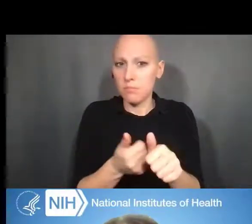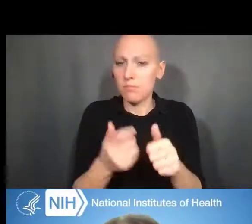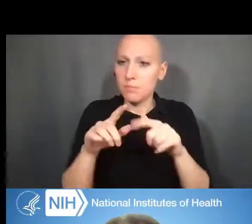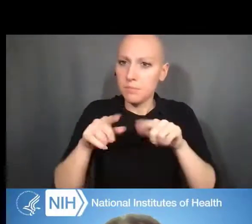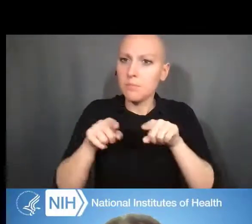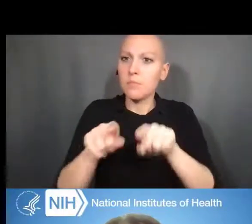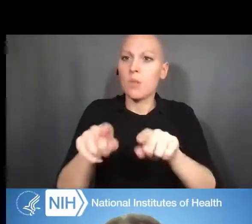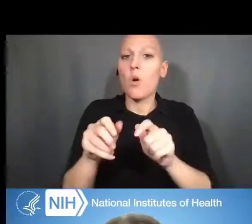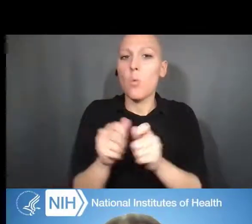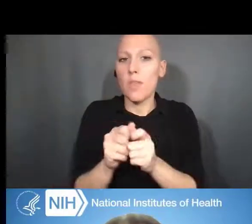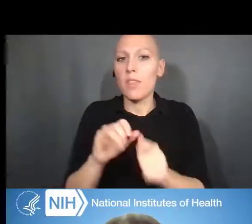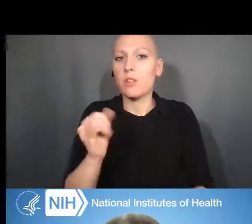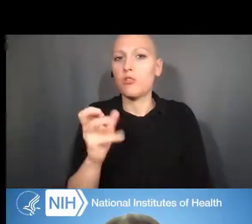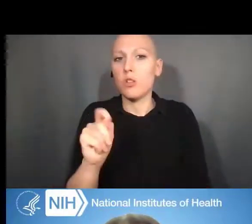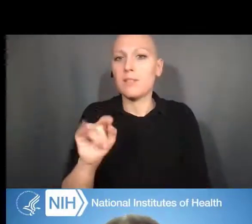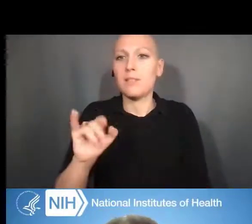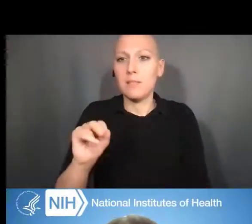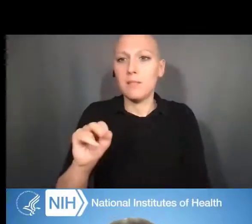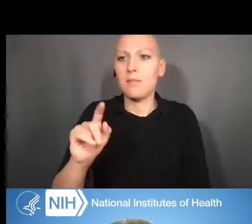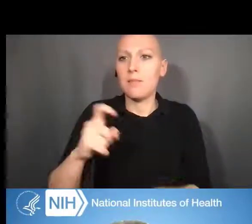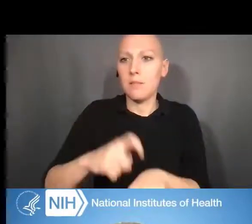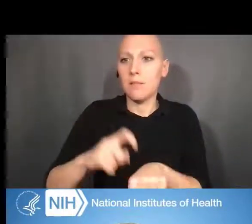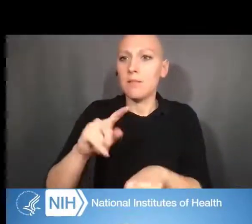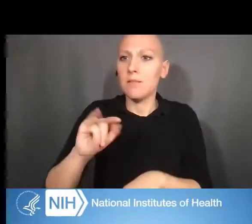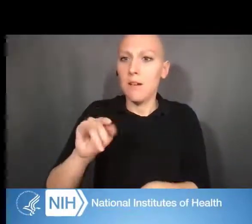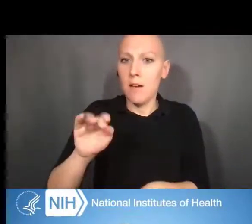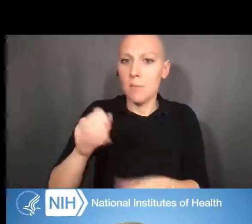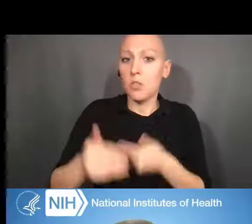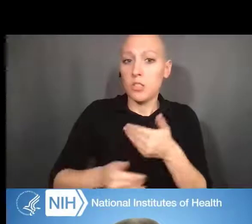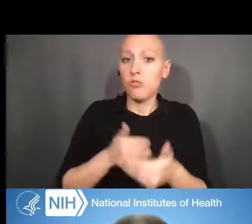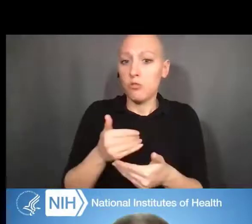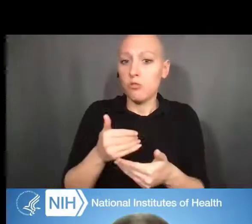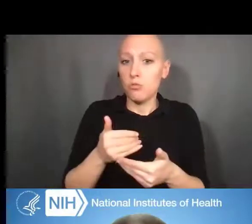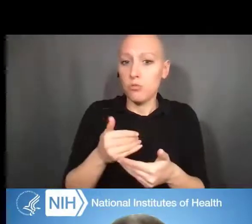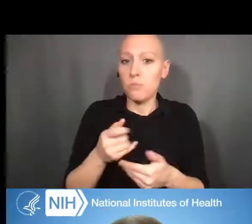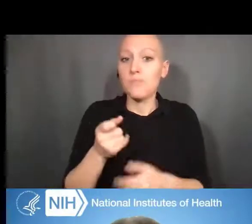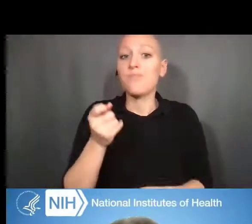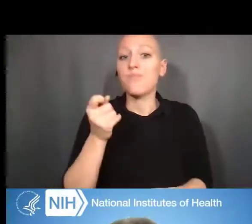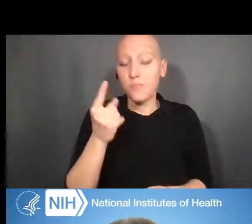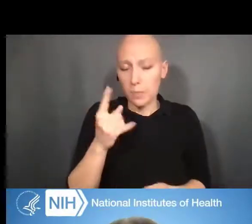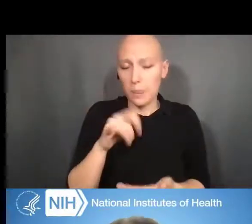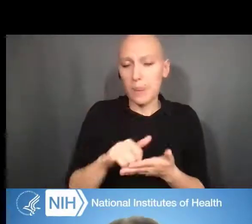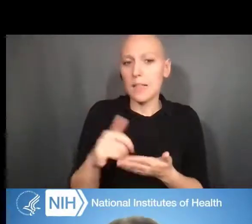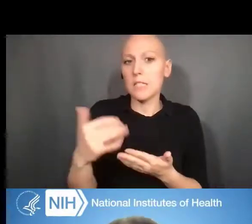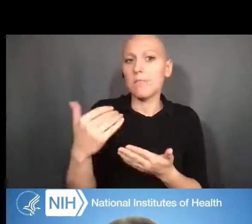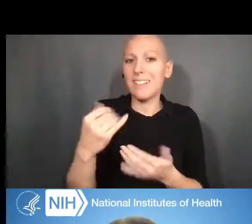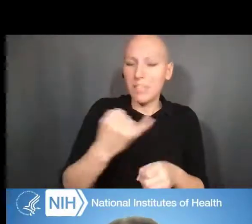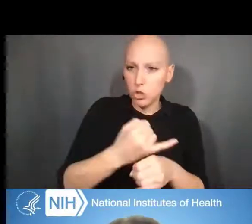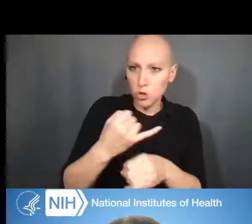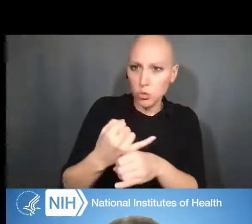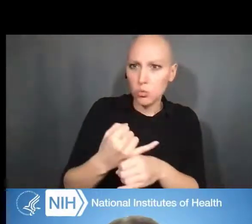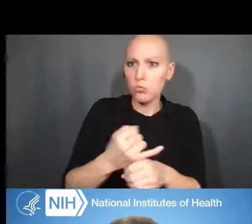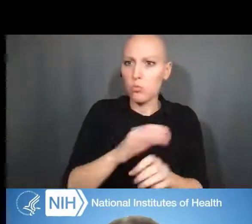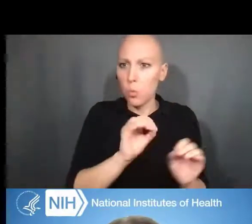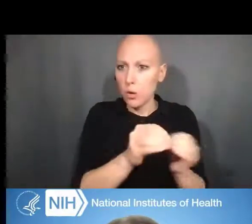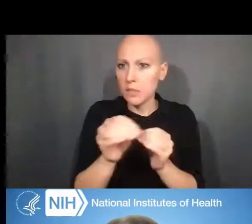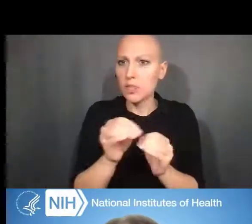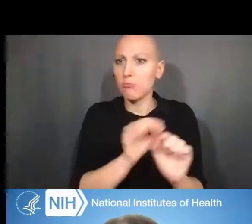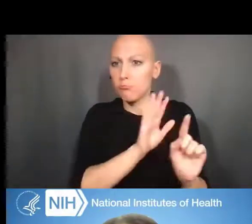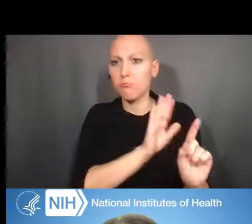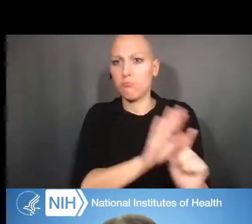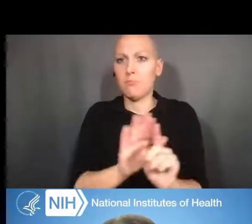an institutional responsibility to ensure that the research that's conducted